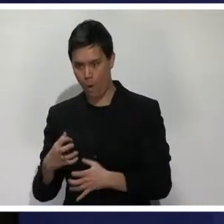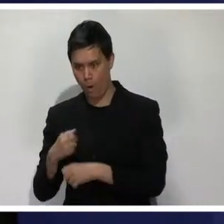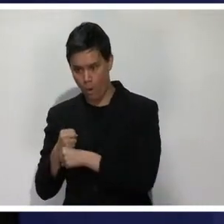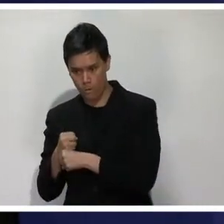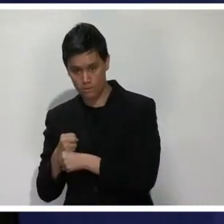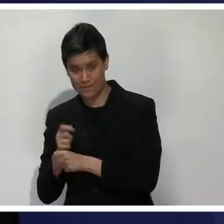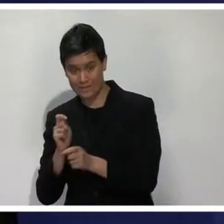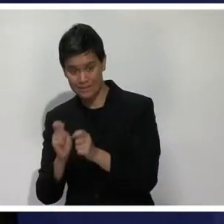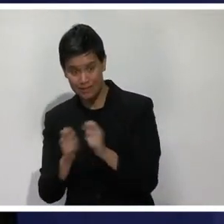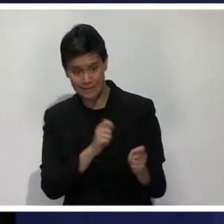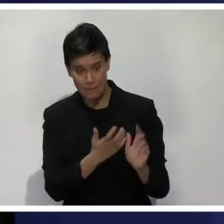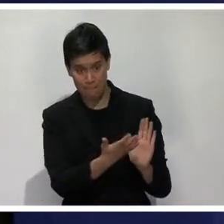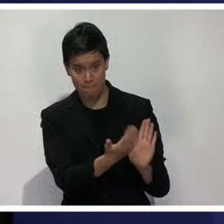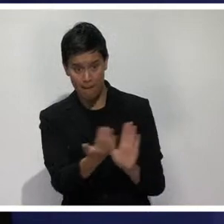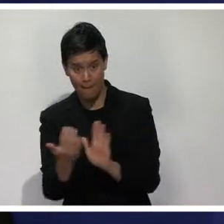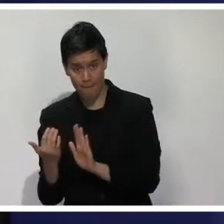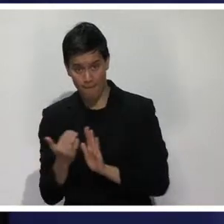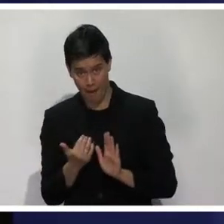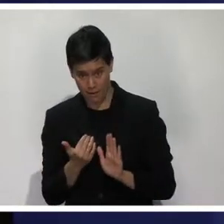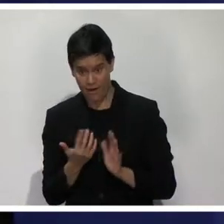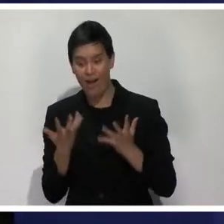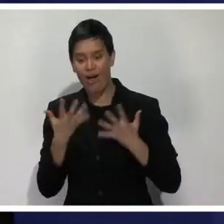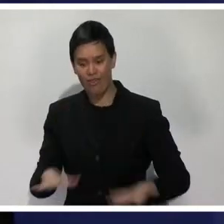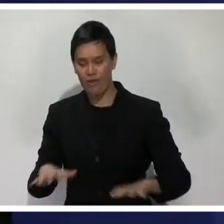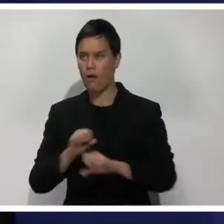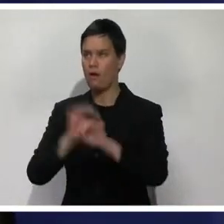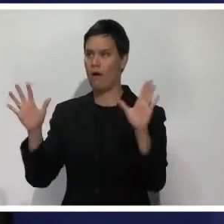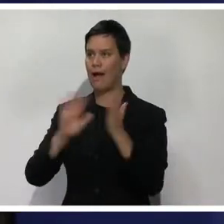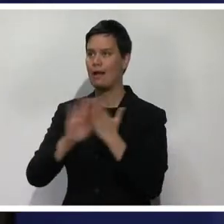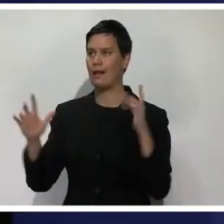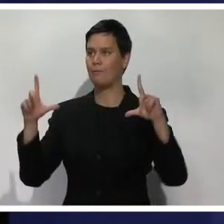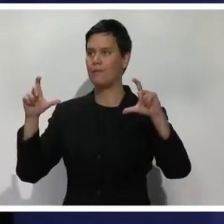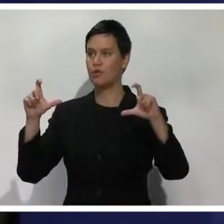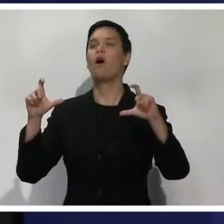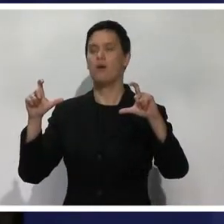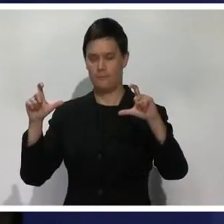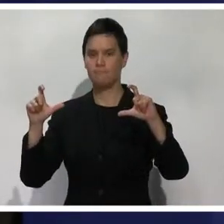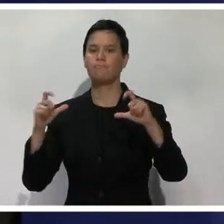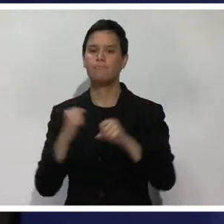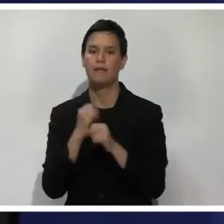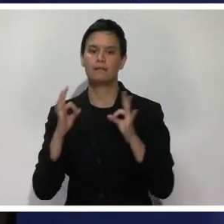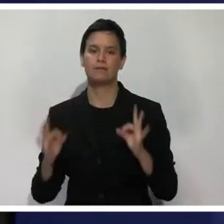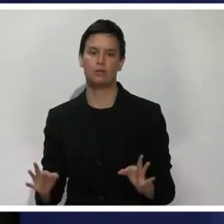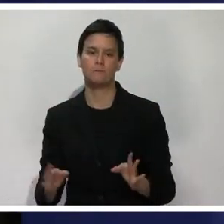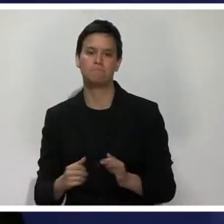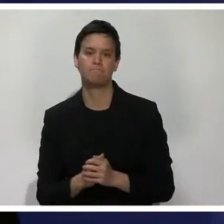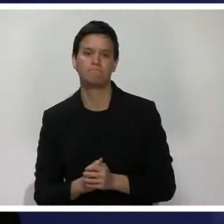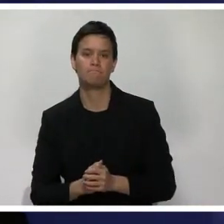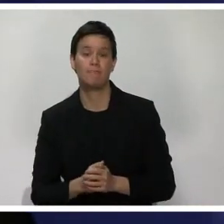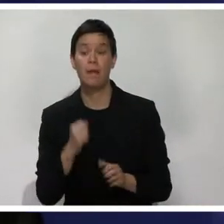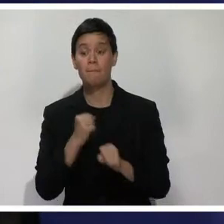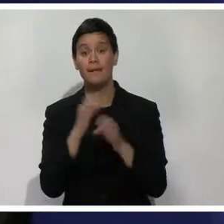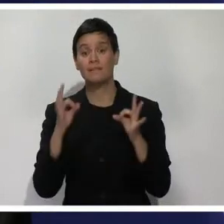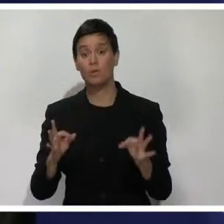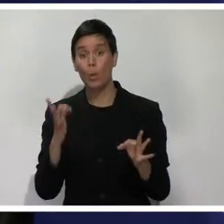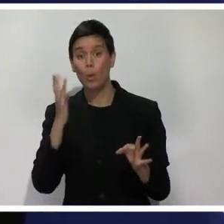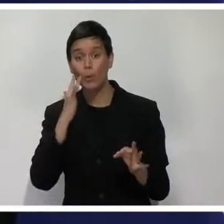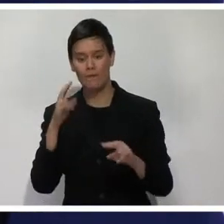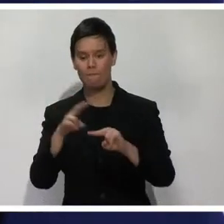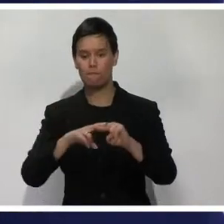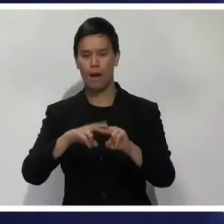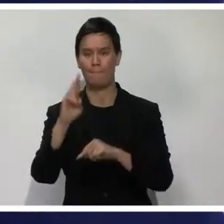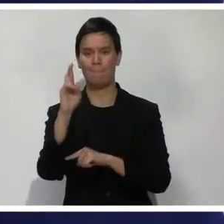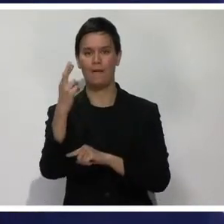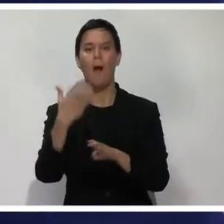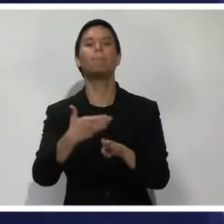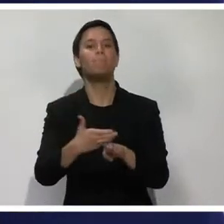why we've used this 3 days. We'll keep reporting in, and of course we'll give an advance decision well before midnight Friday. But at this stage,